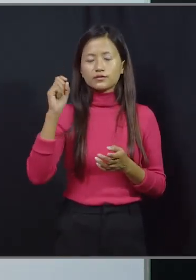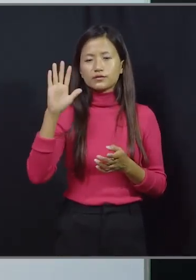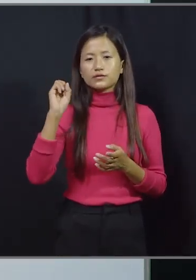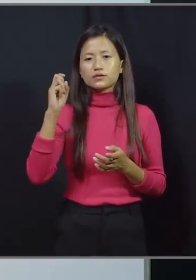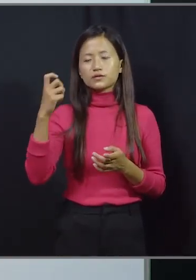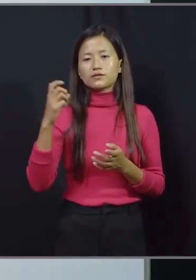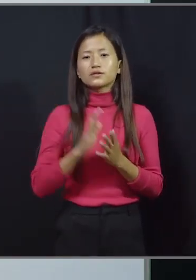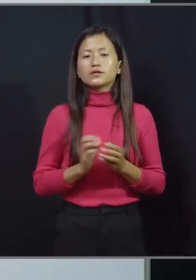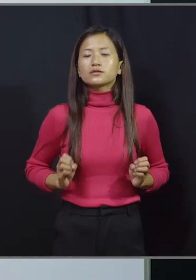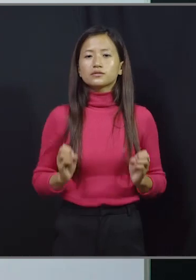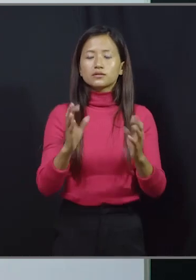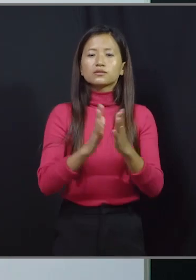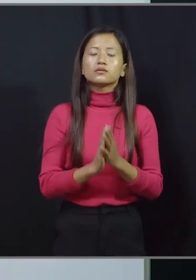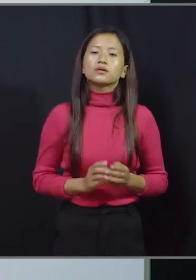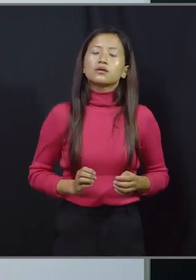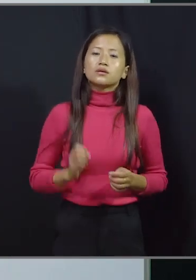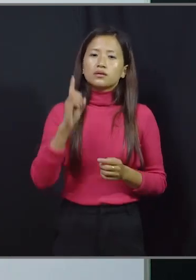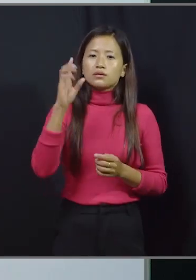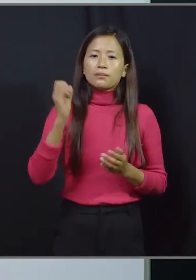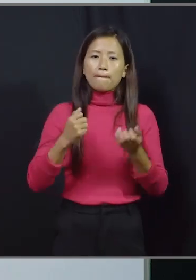It started on 10th May